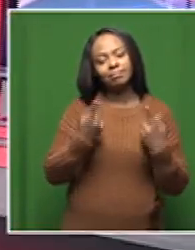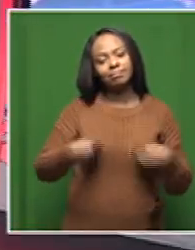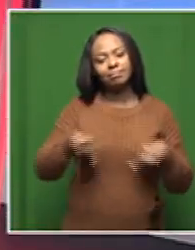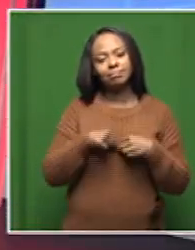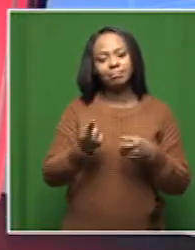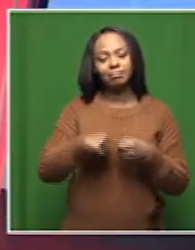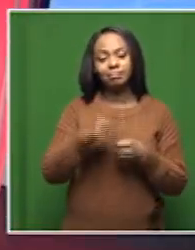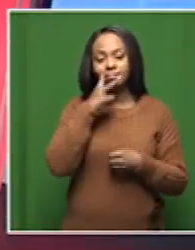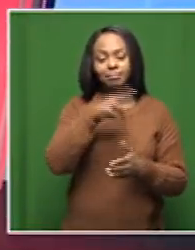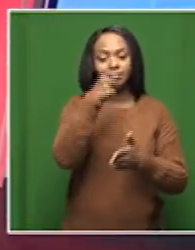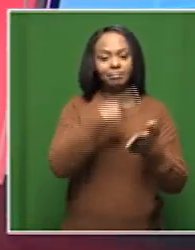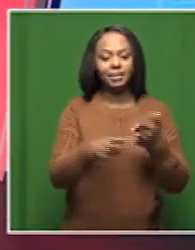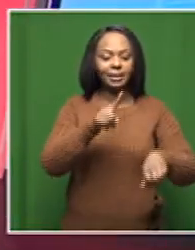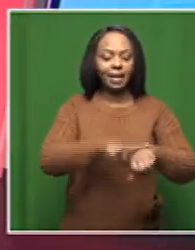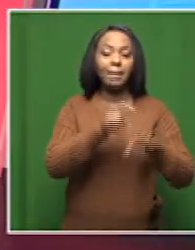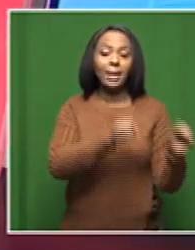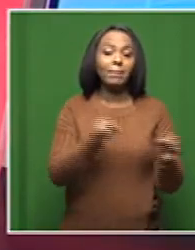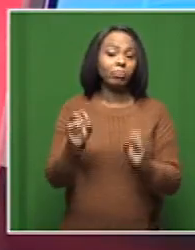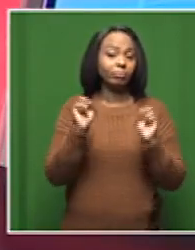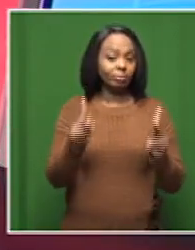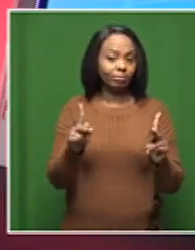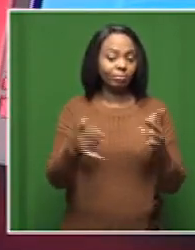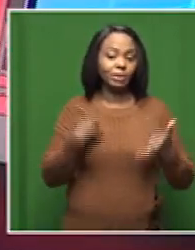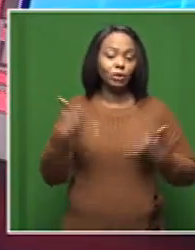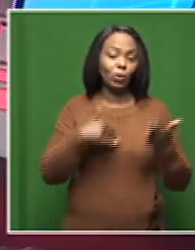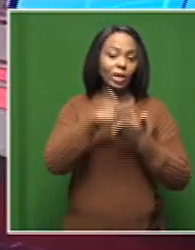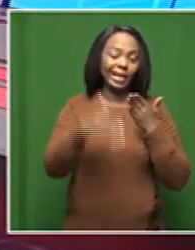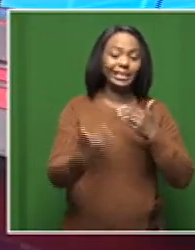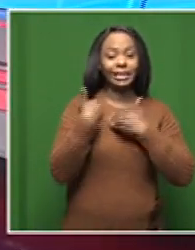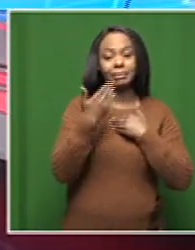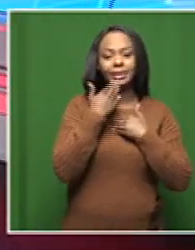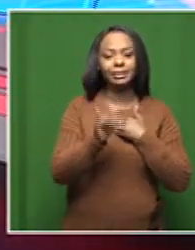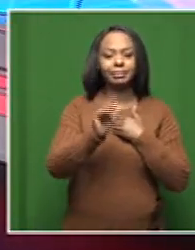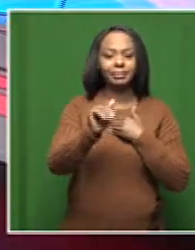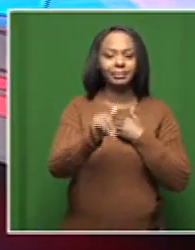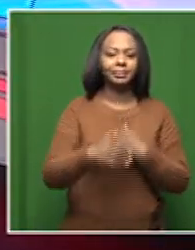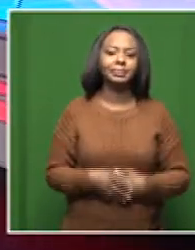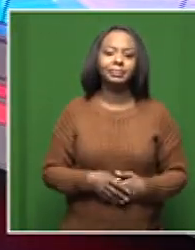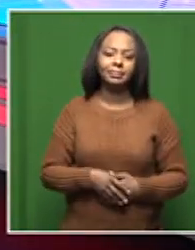again next week at the same time. Have a great week and be safe, everyone. Bye-bye.